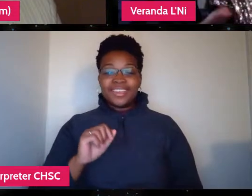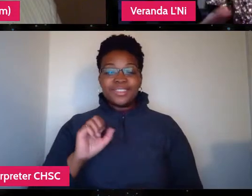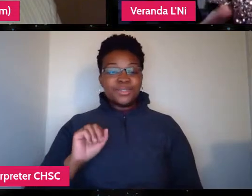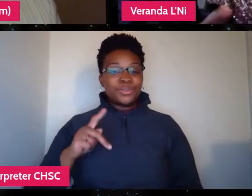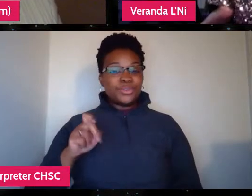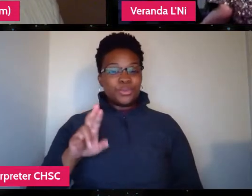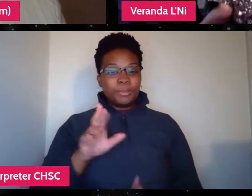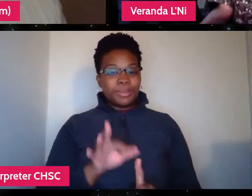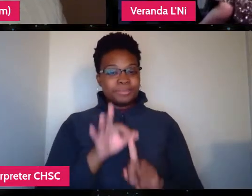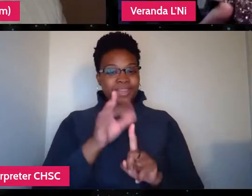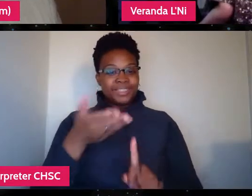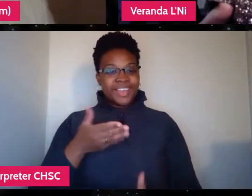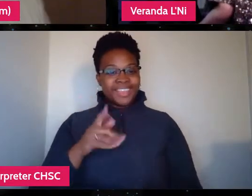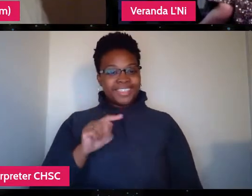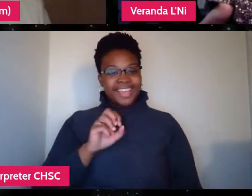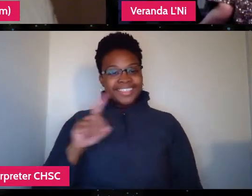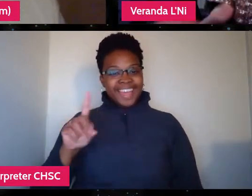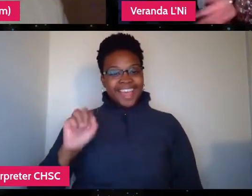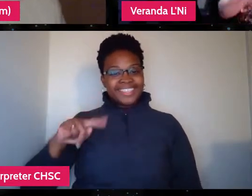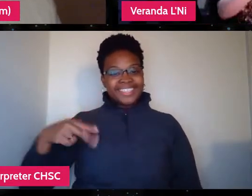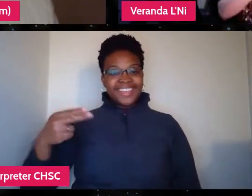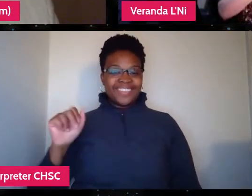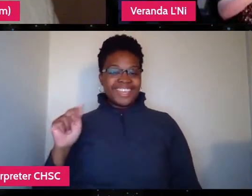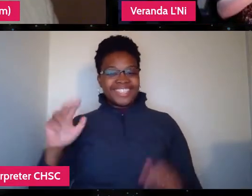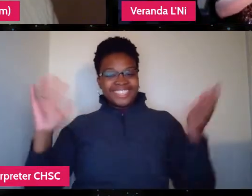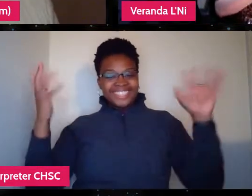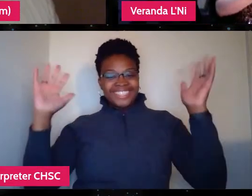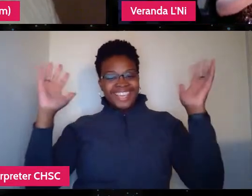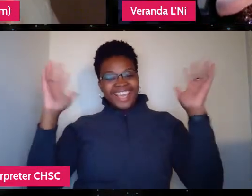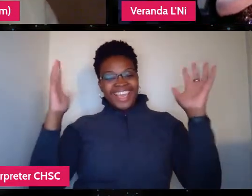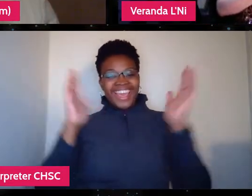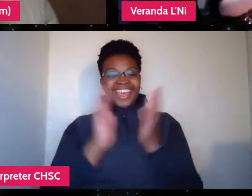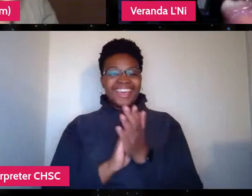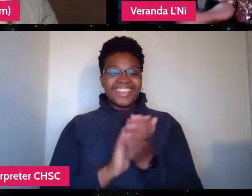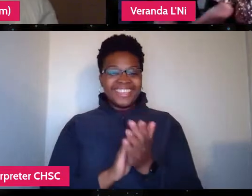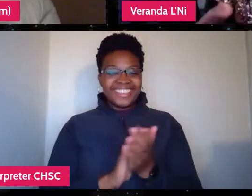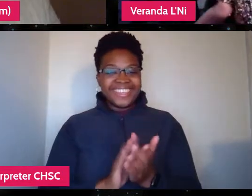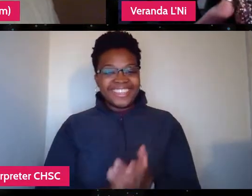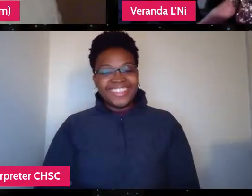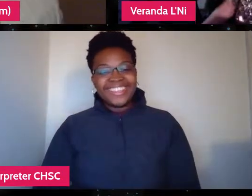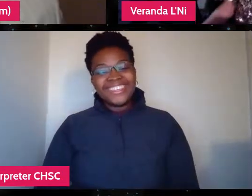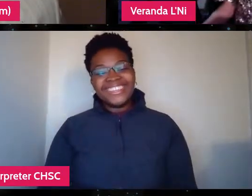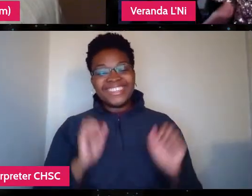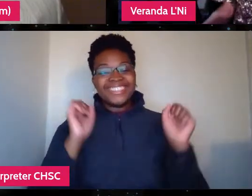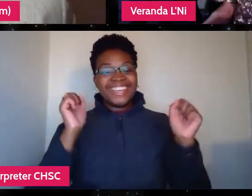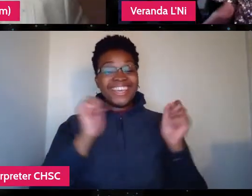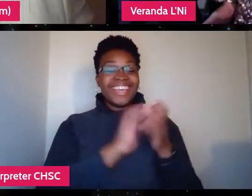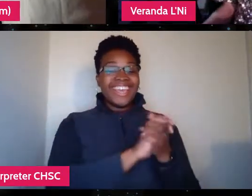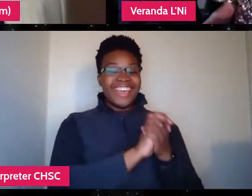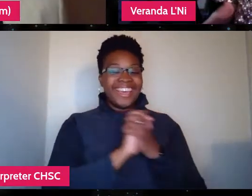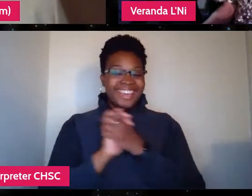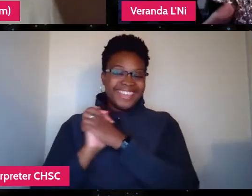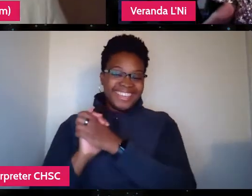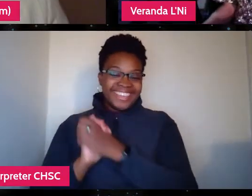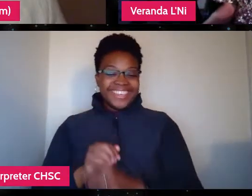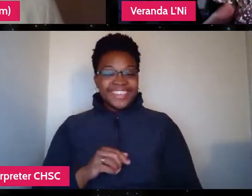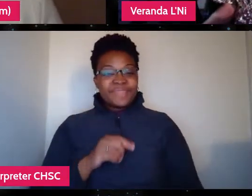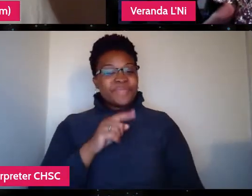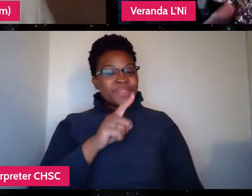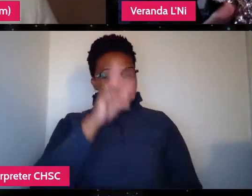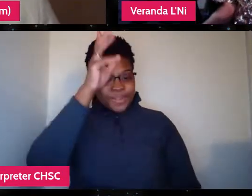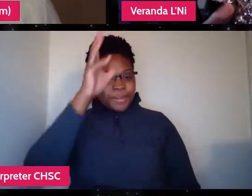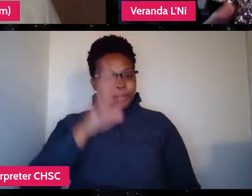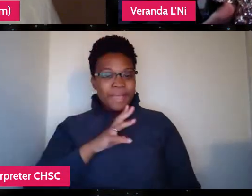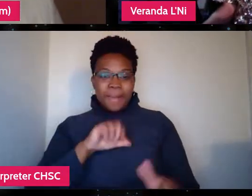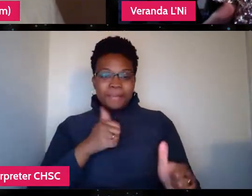guest, Todd Stevens. Yay! You know, you are the man